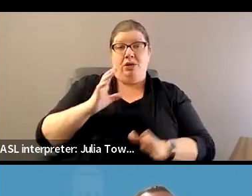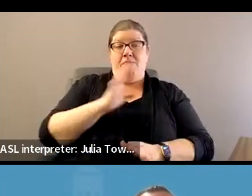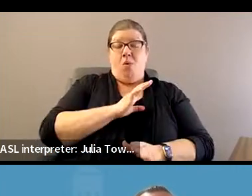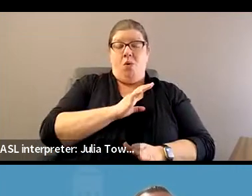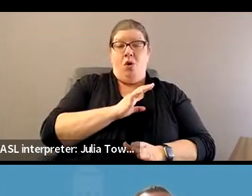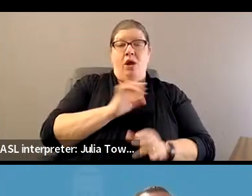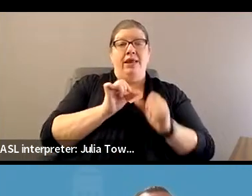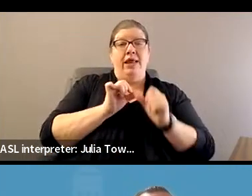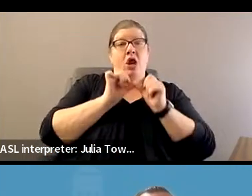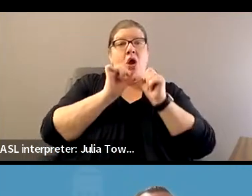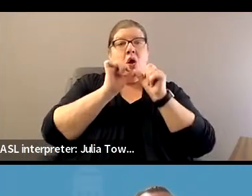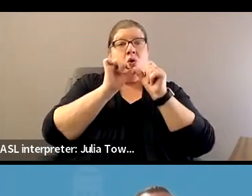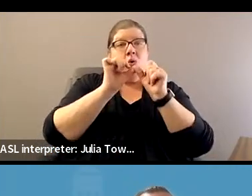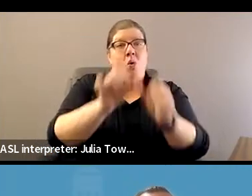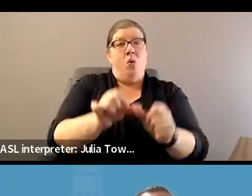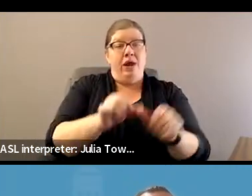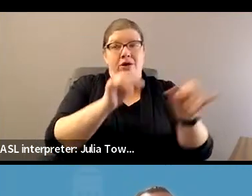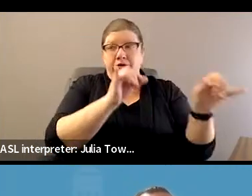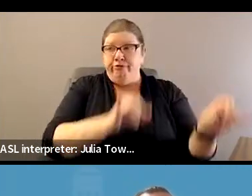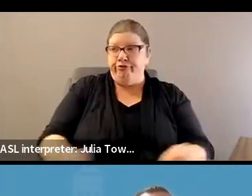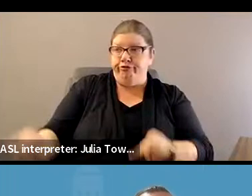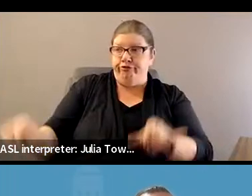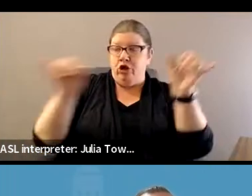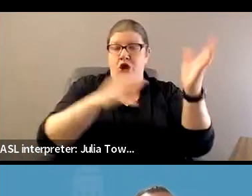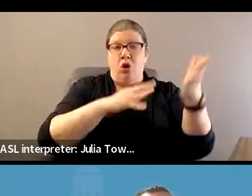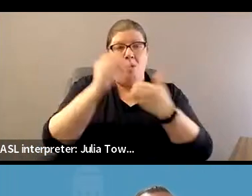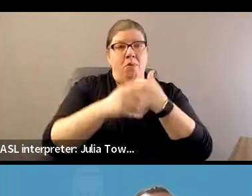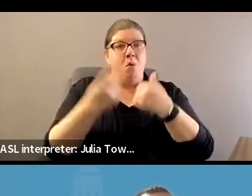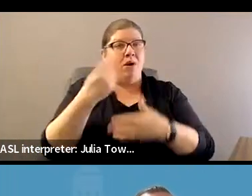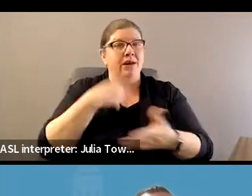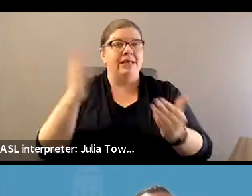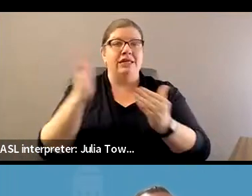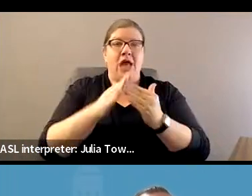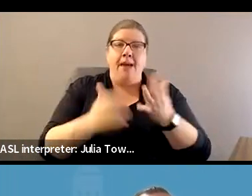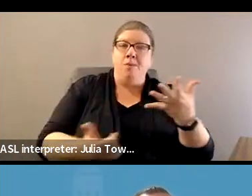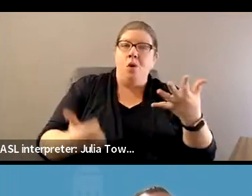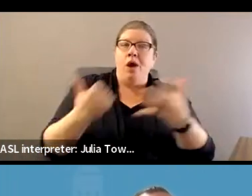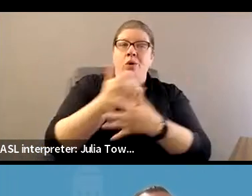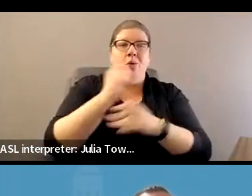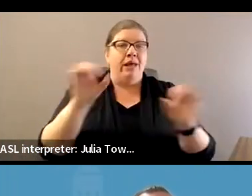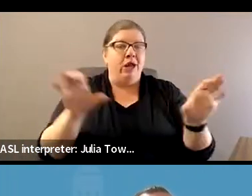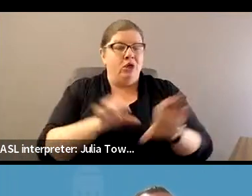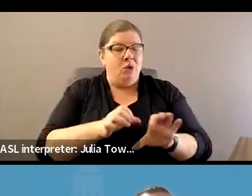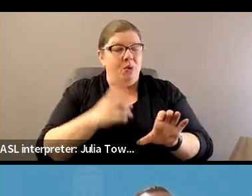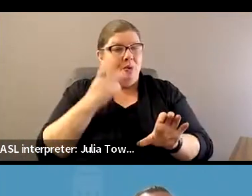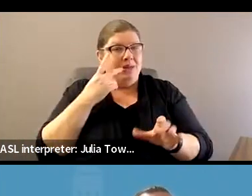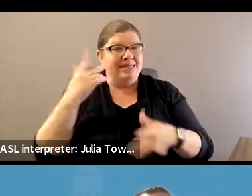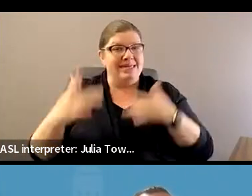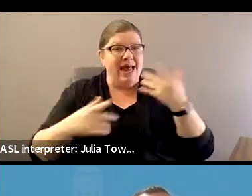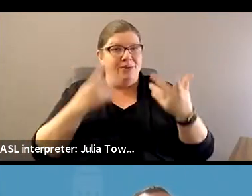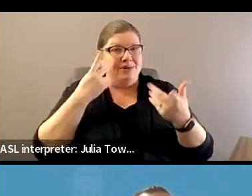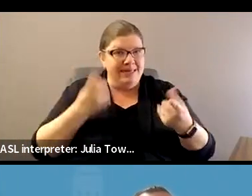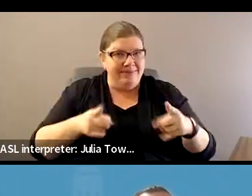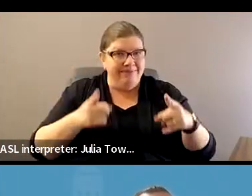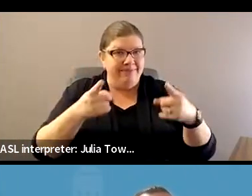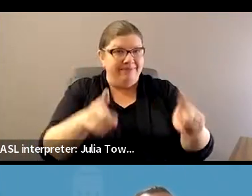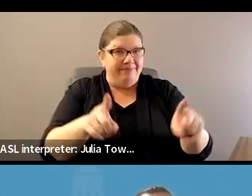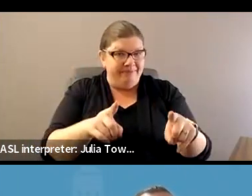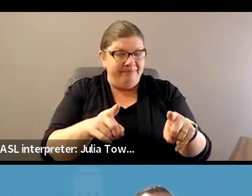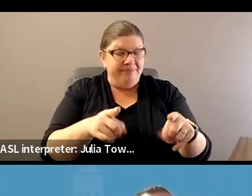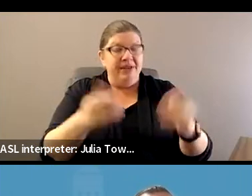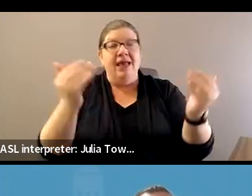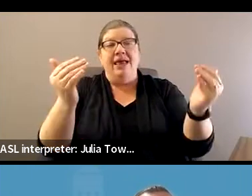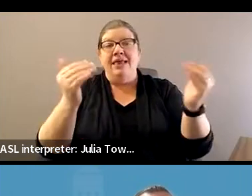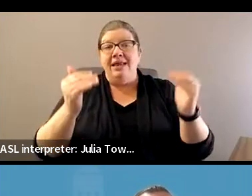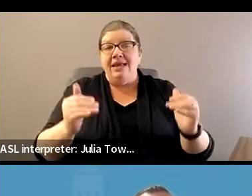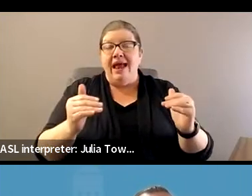coherent curriculum was among the most important things that we can do, and it's exciting to see this coming to play. The next most important thing